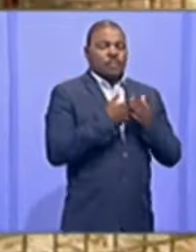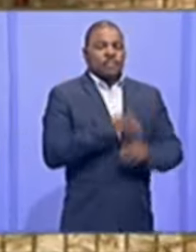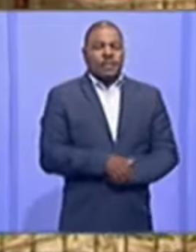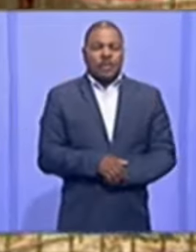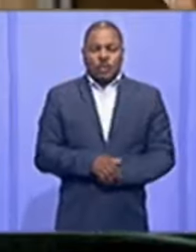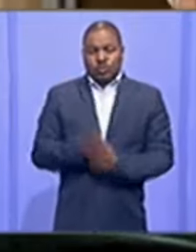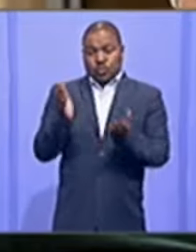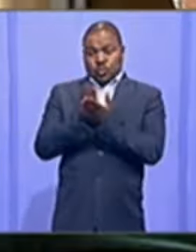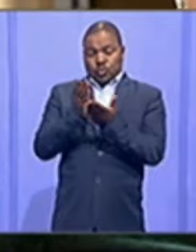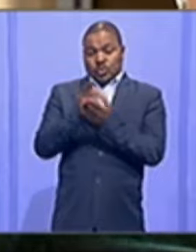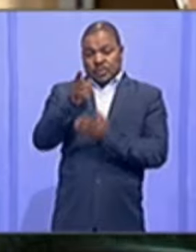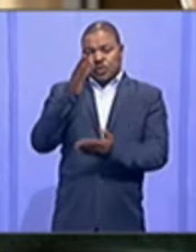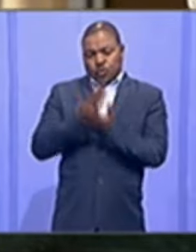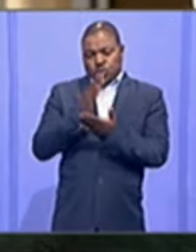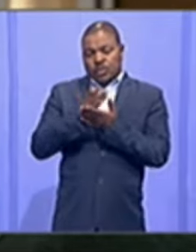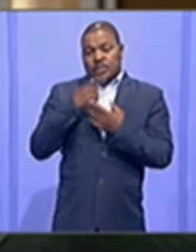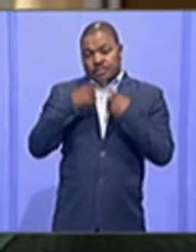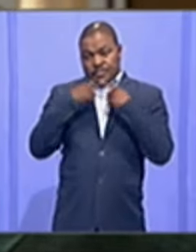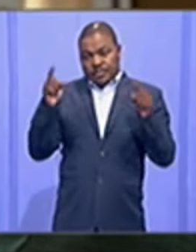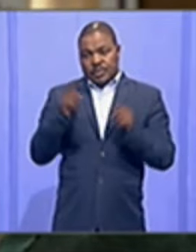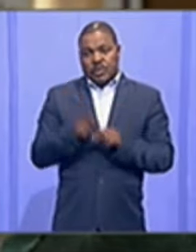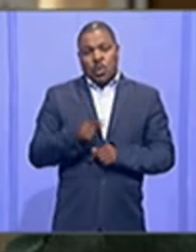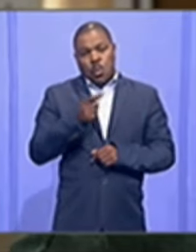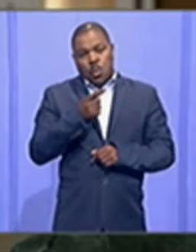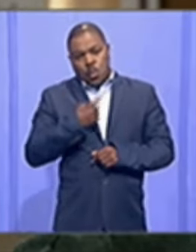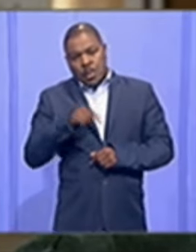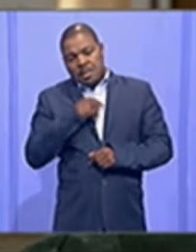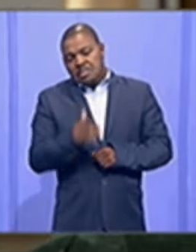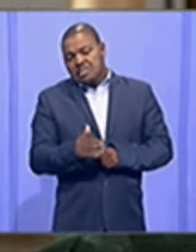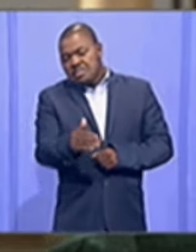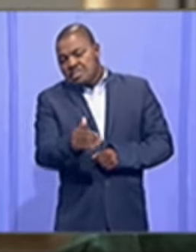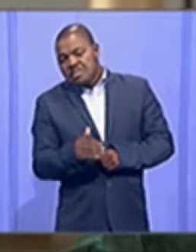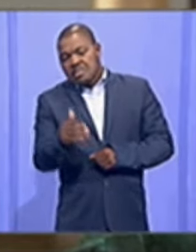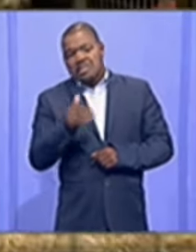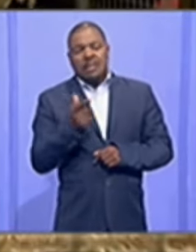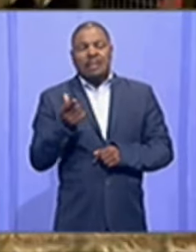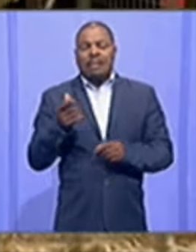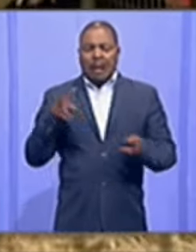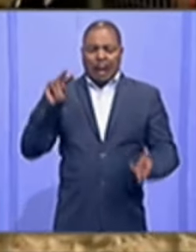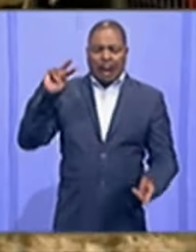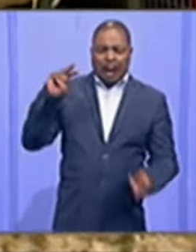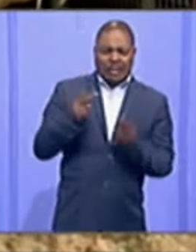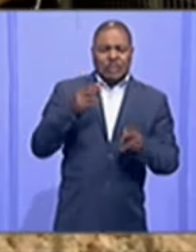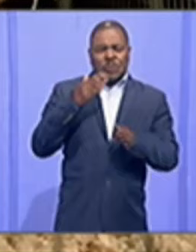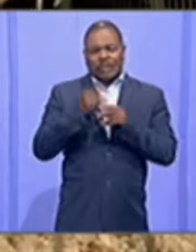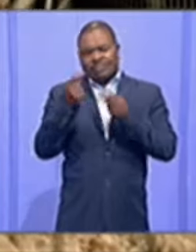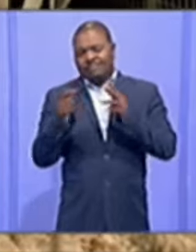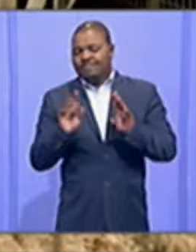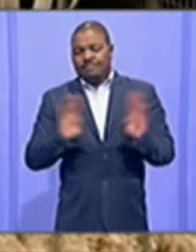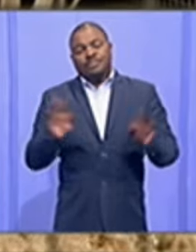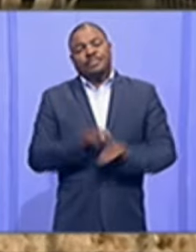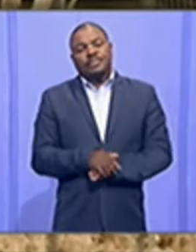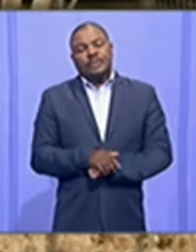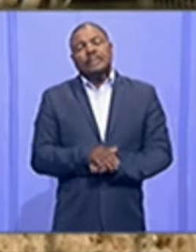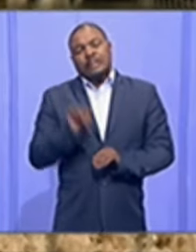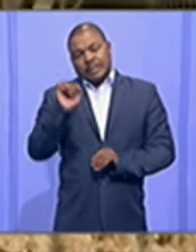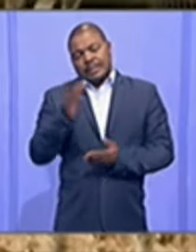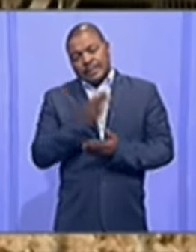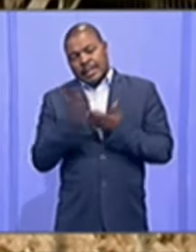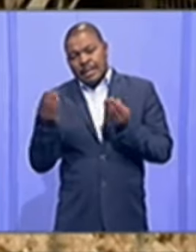assured, we are not going to be in the medium term, in the short term, we'll not be cutting anything. So you have to let go on some of the things